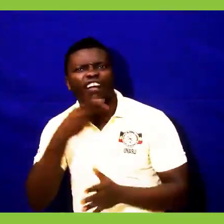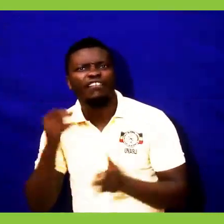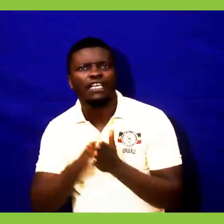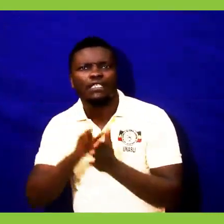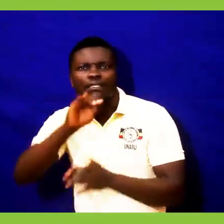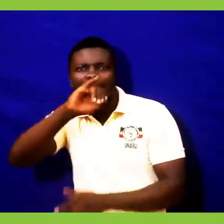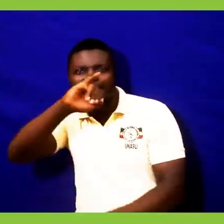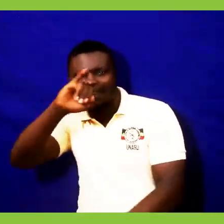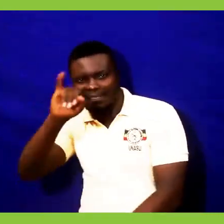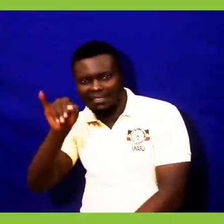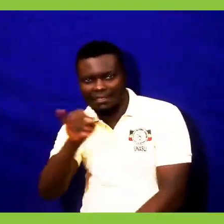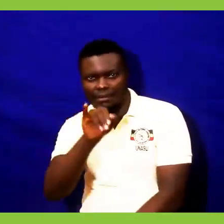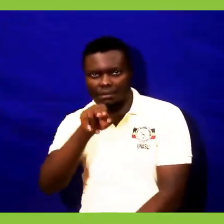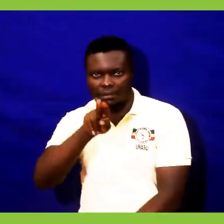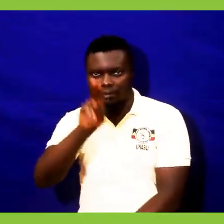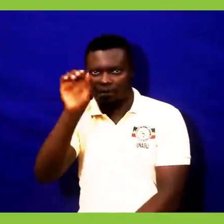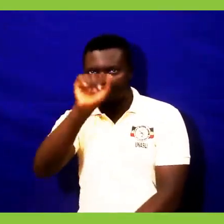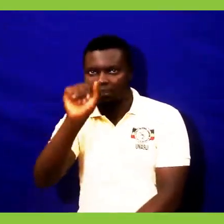Just.